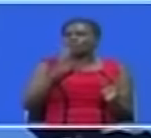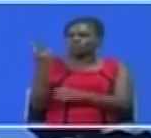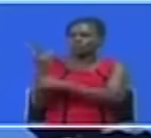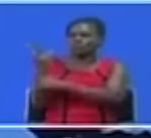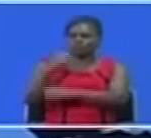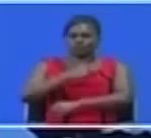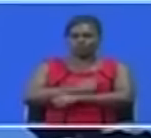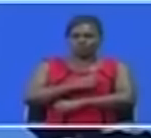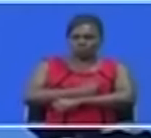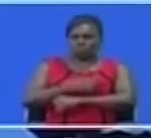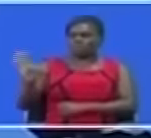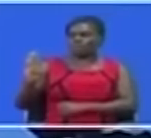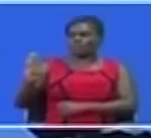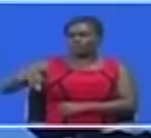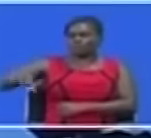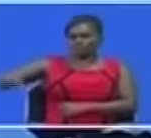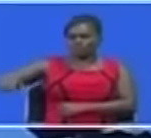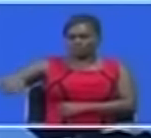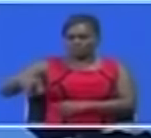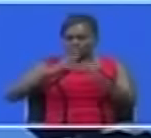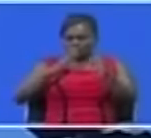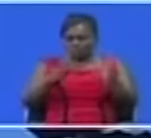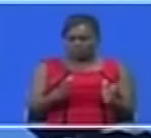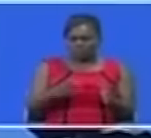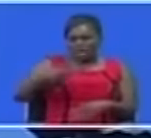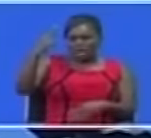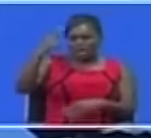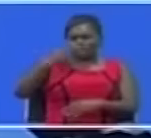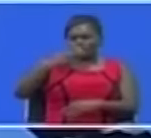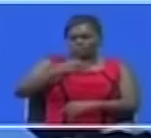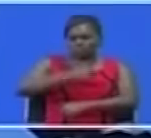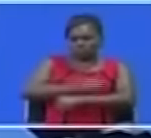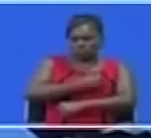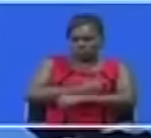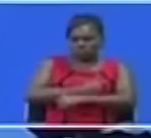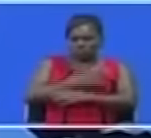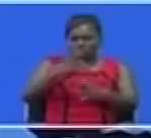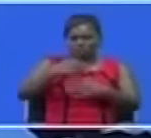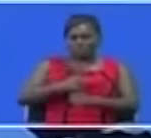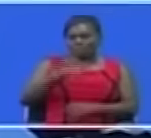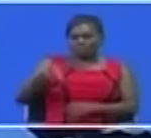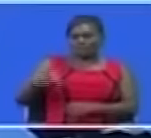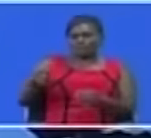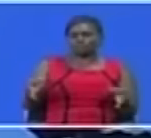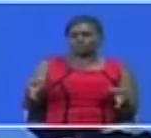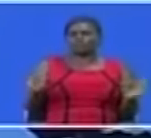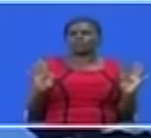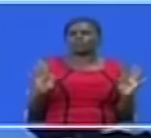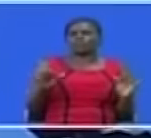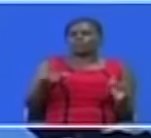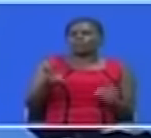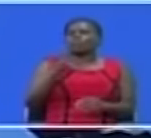at the high school in Baringo County, Nicholas Kiplagat, the high school investment company marketing officer, said